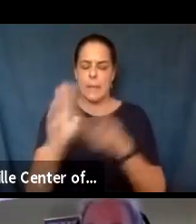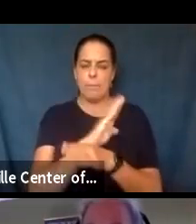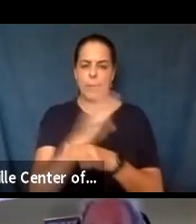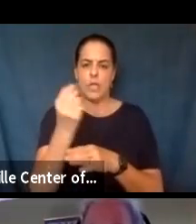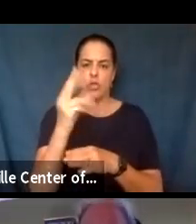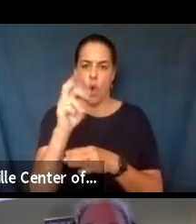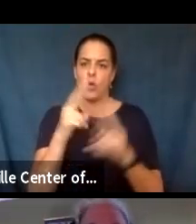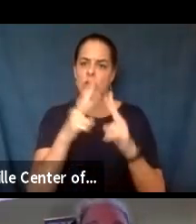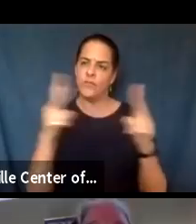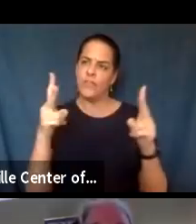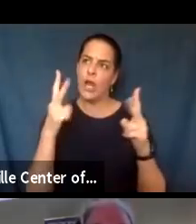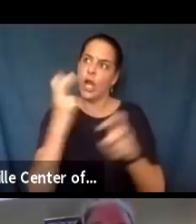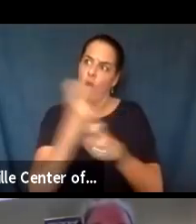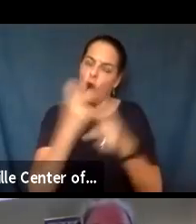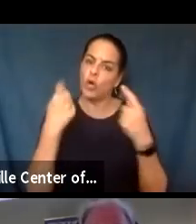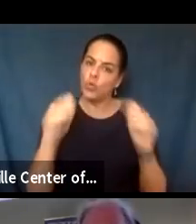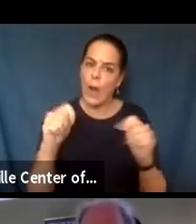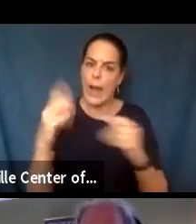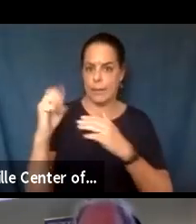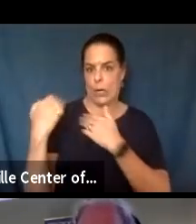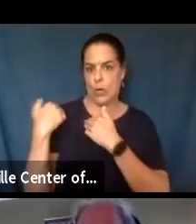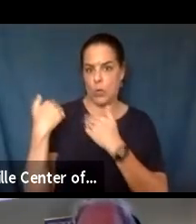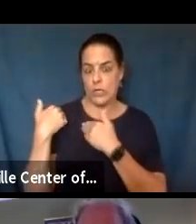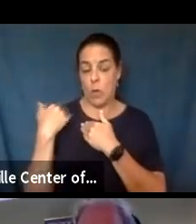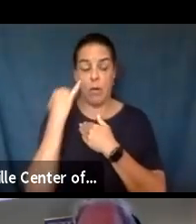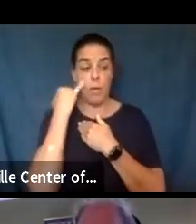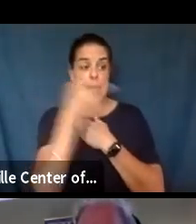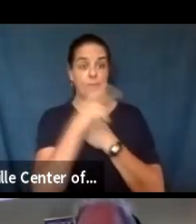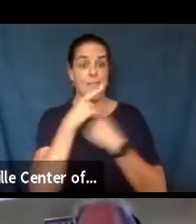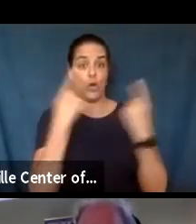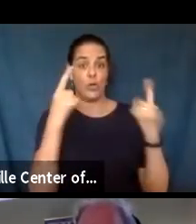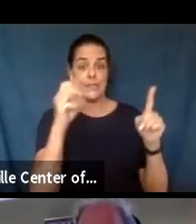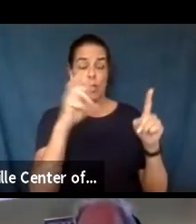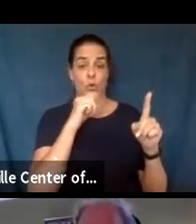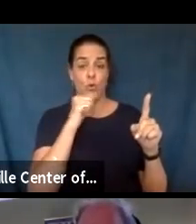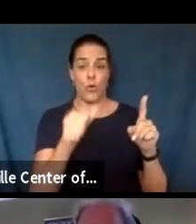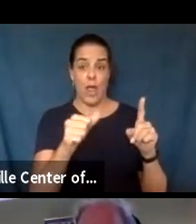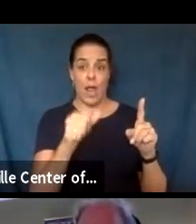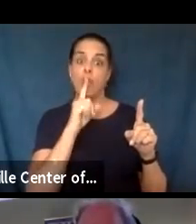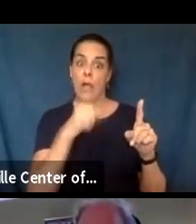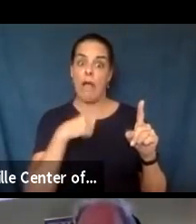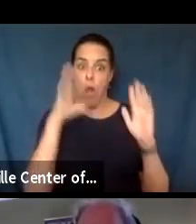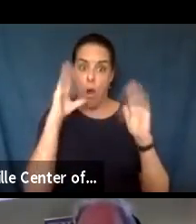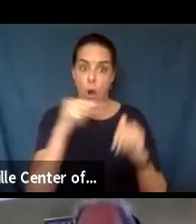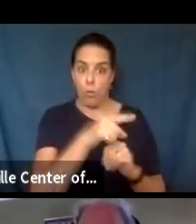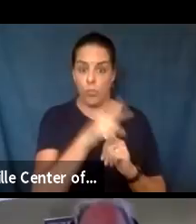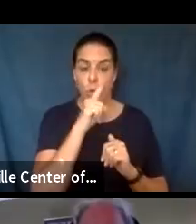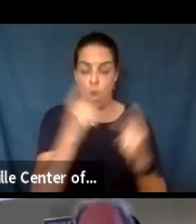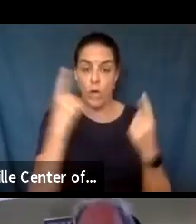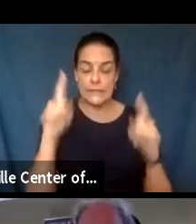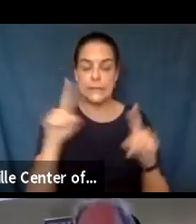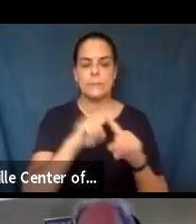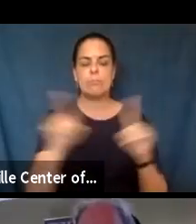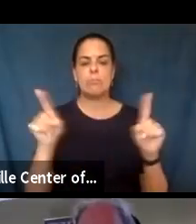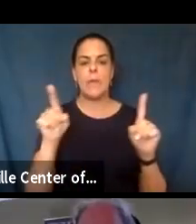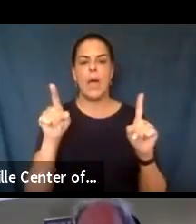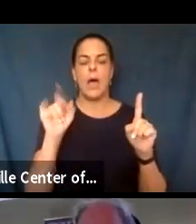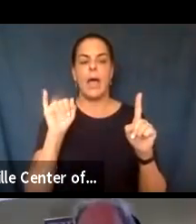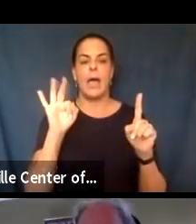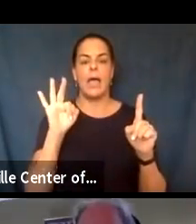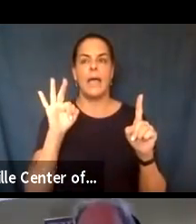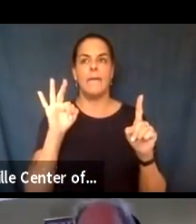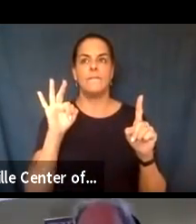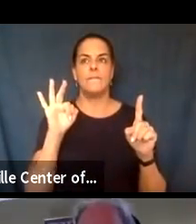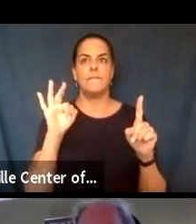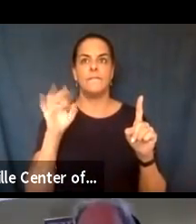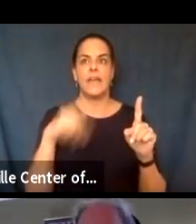be responsible. Now, whether they are succeeding or not, I certainly hope they are. But if they're